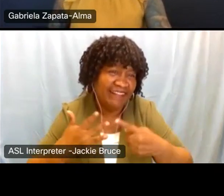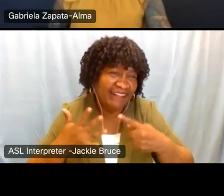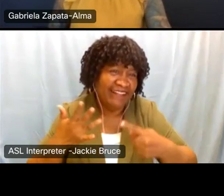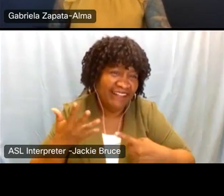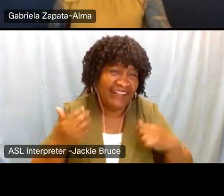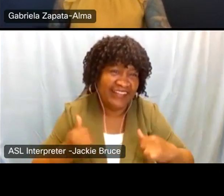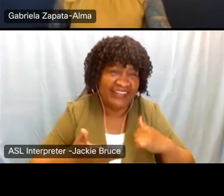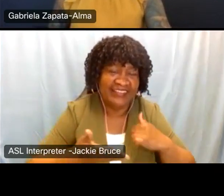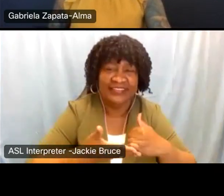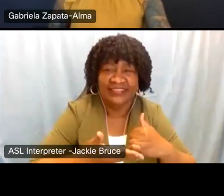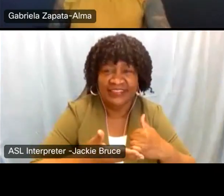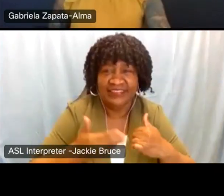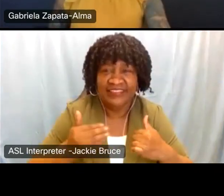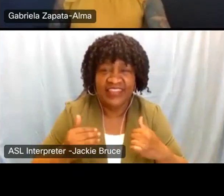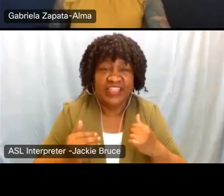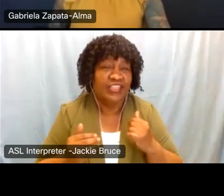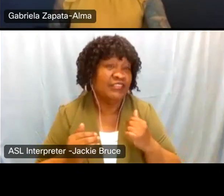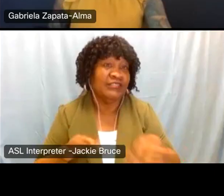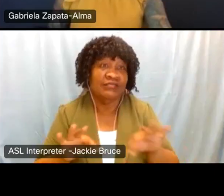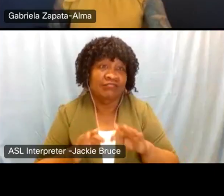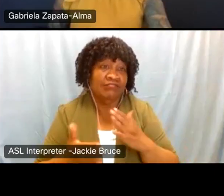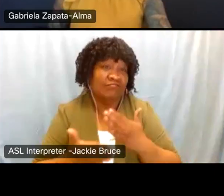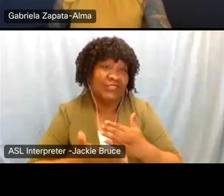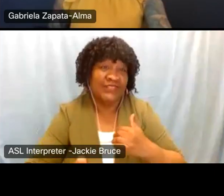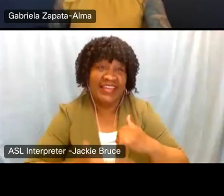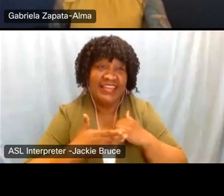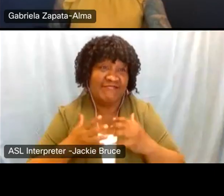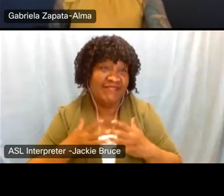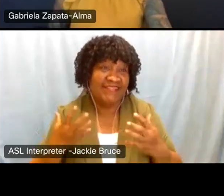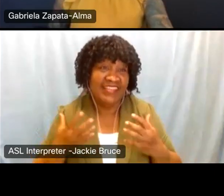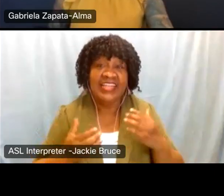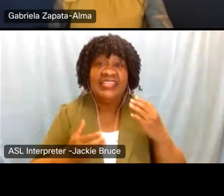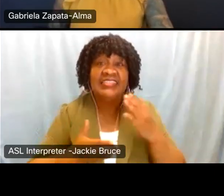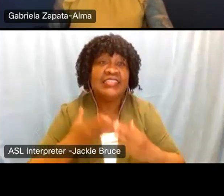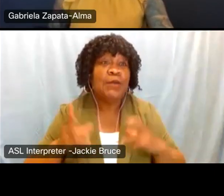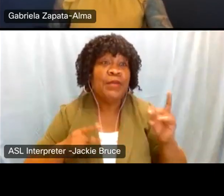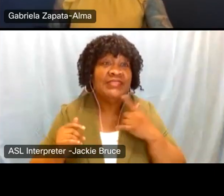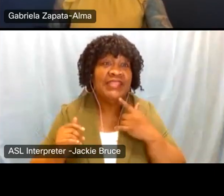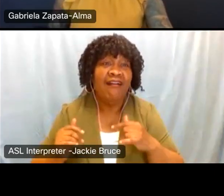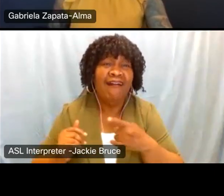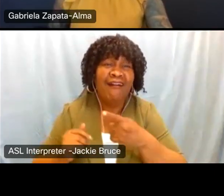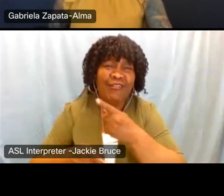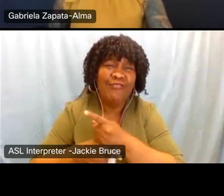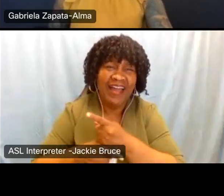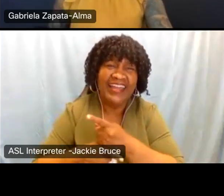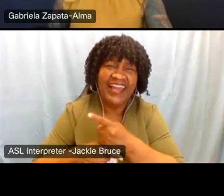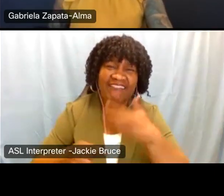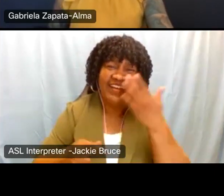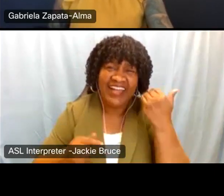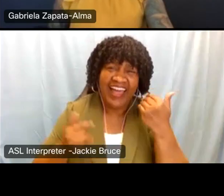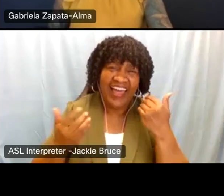um, which has proven to be helpful because sometimes folks are just like, yeah, I forgot about that part because I'm only